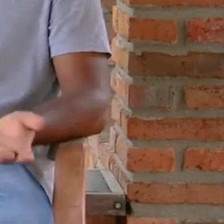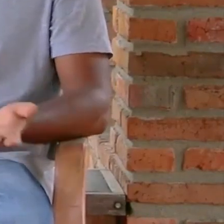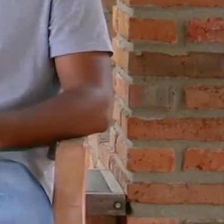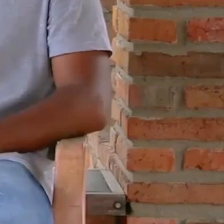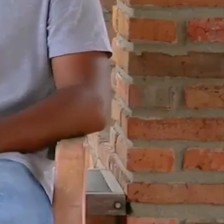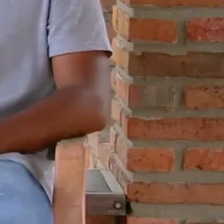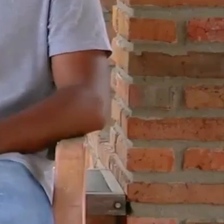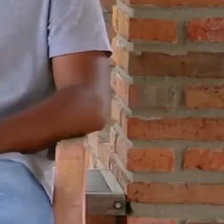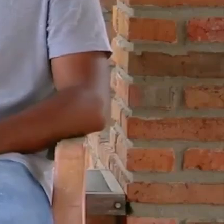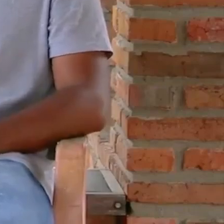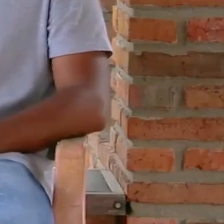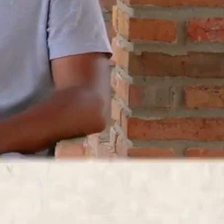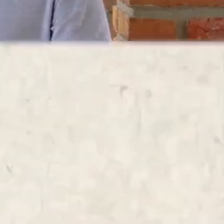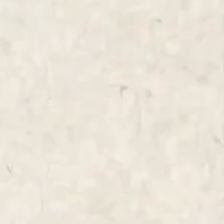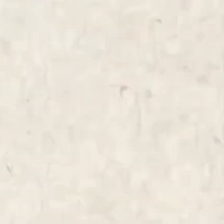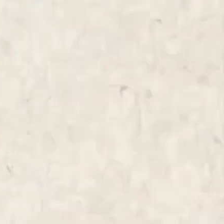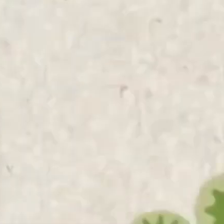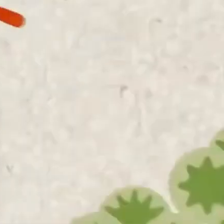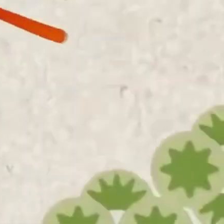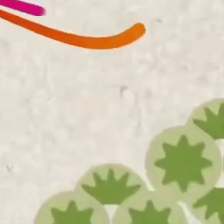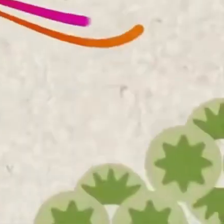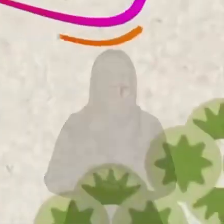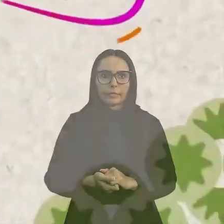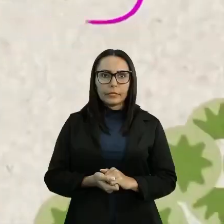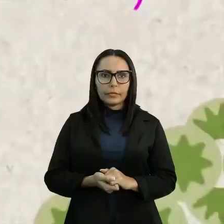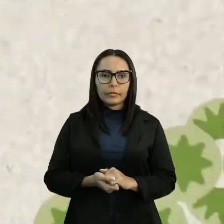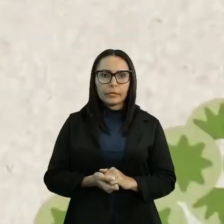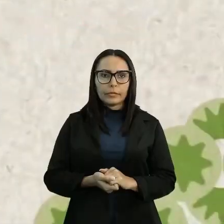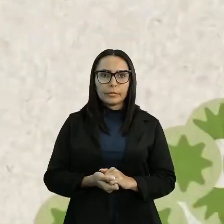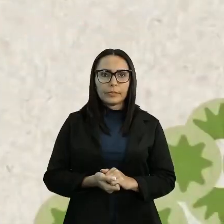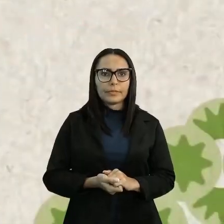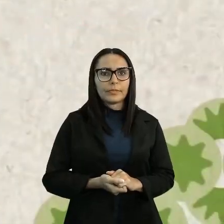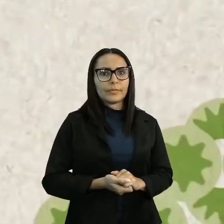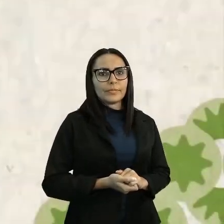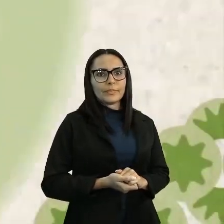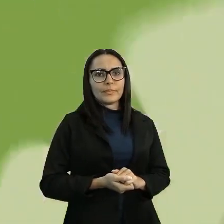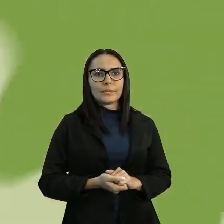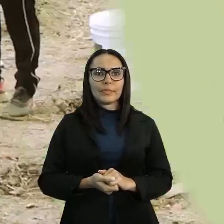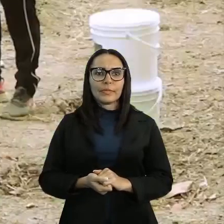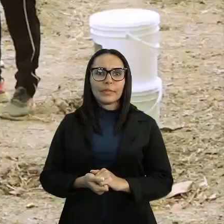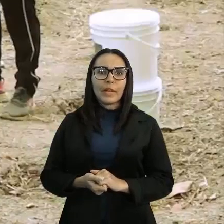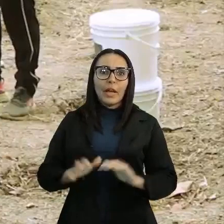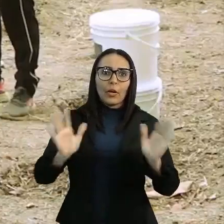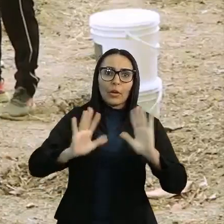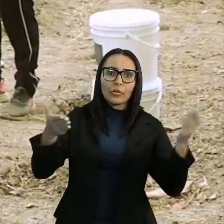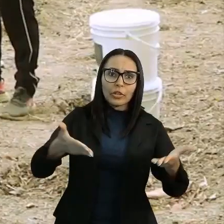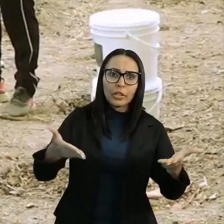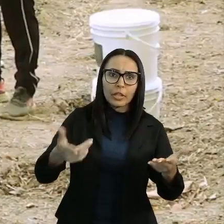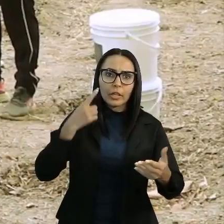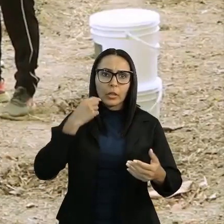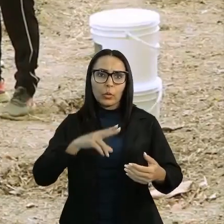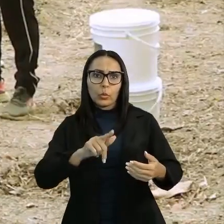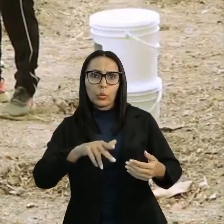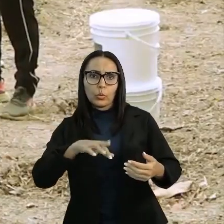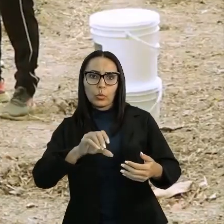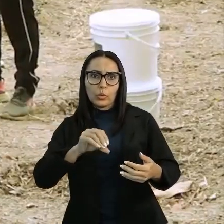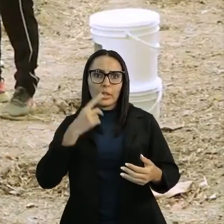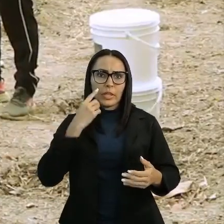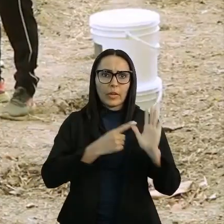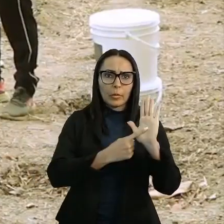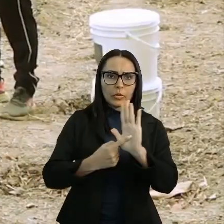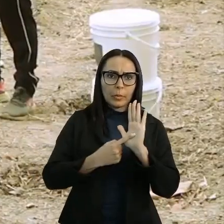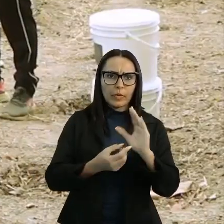like it. I really like all the devotees. I have good friendship with all of them right now, and I really see